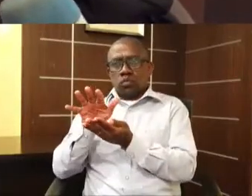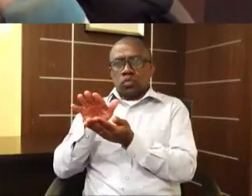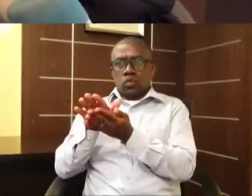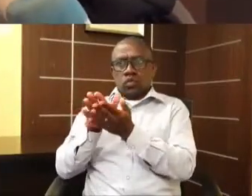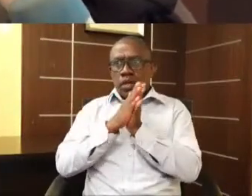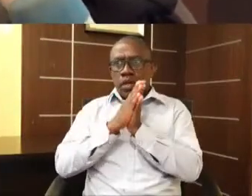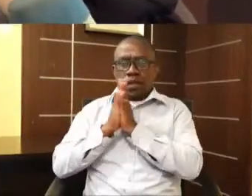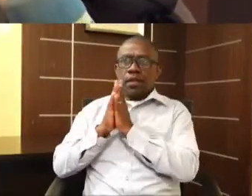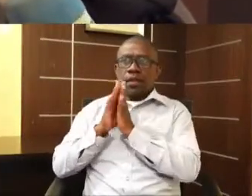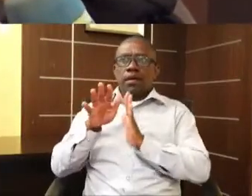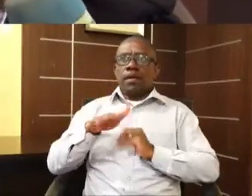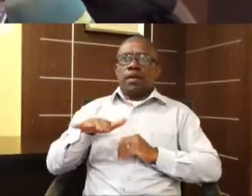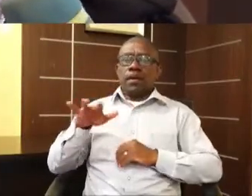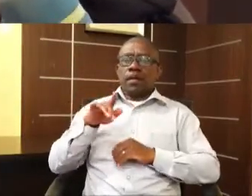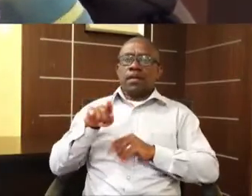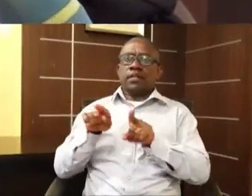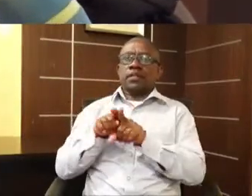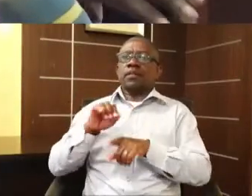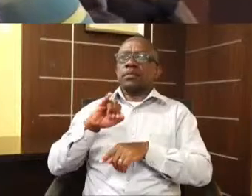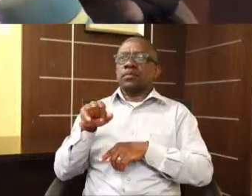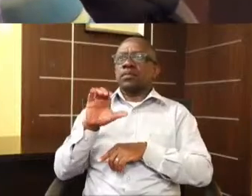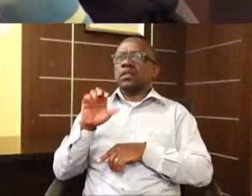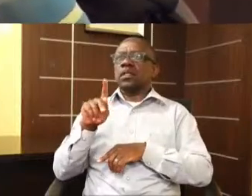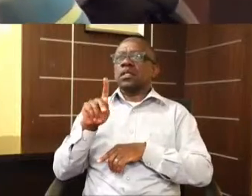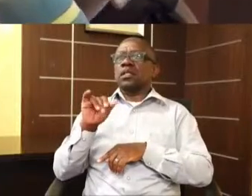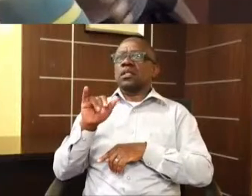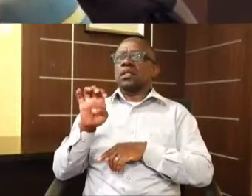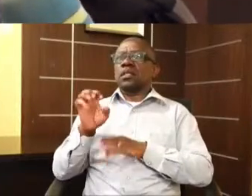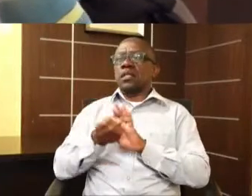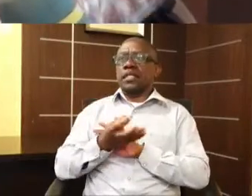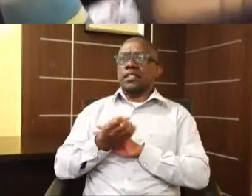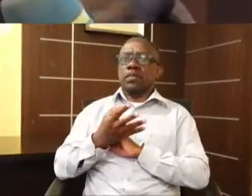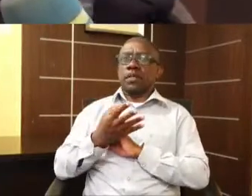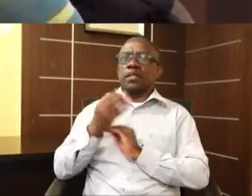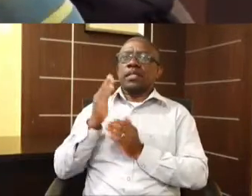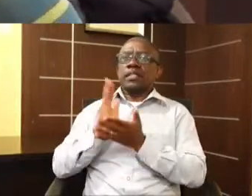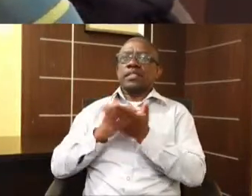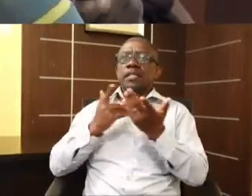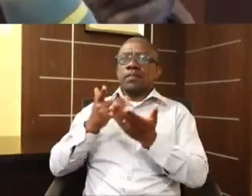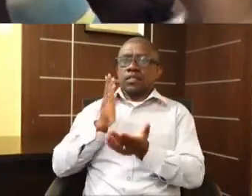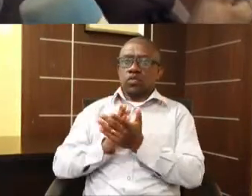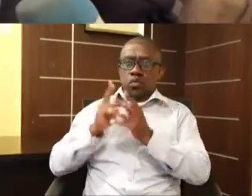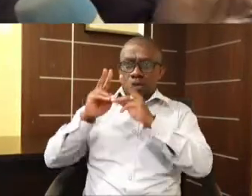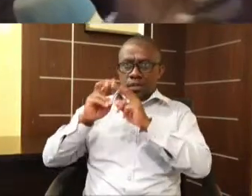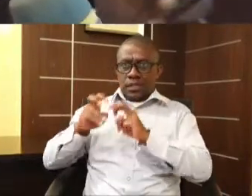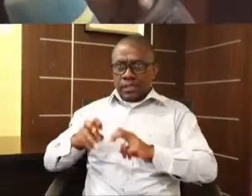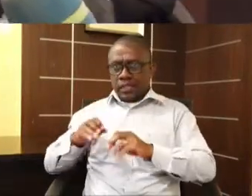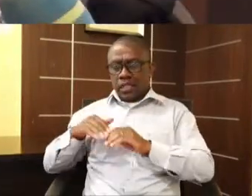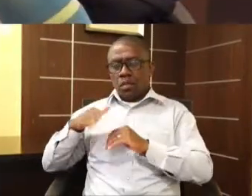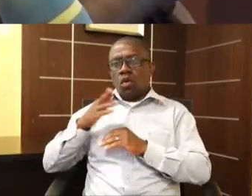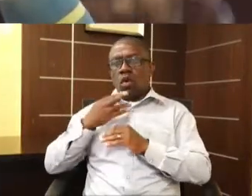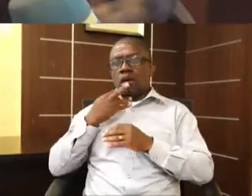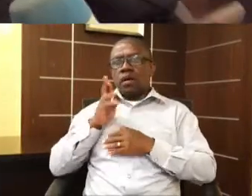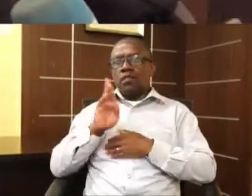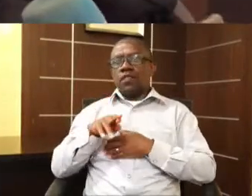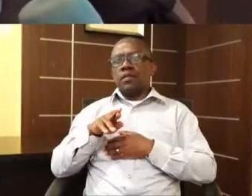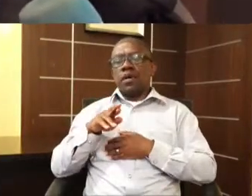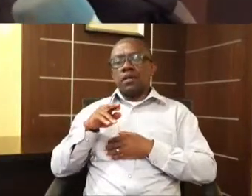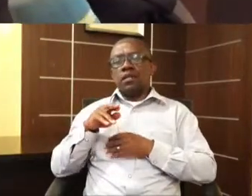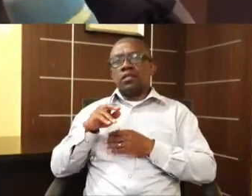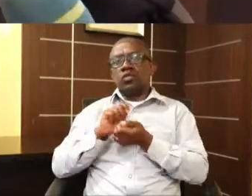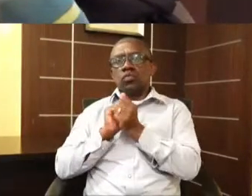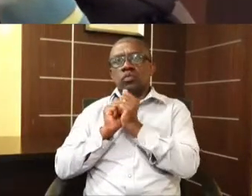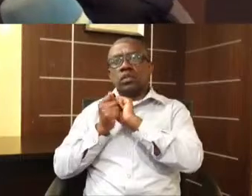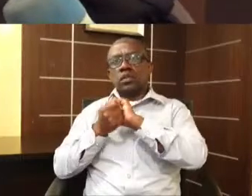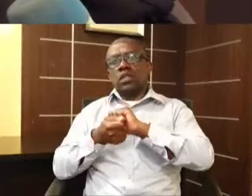as Jackie mentioned, is from something that has been researched to be more responsive to evolving needs